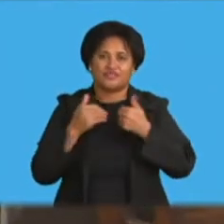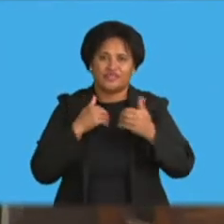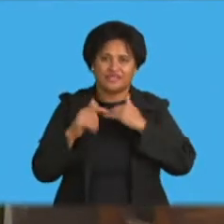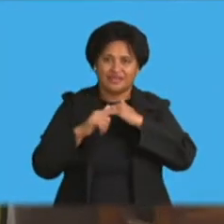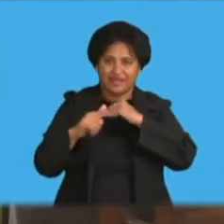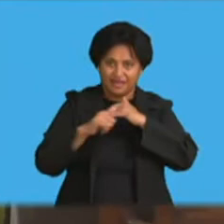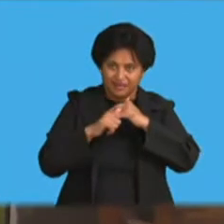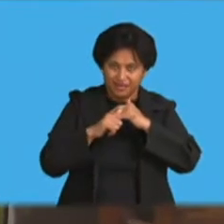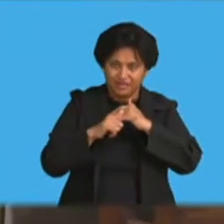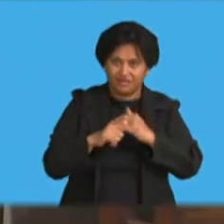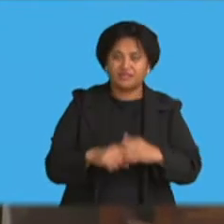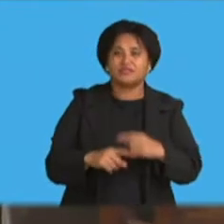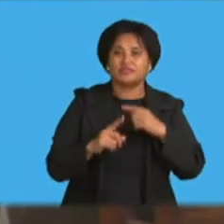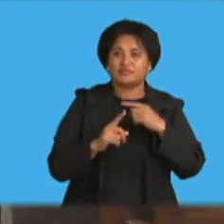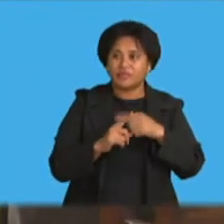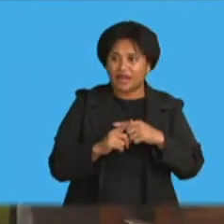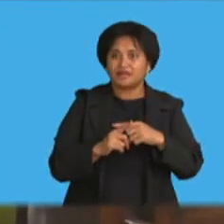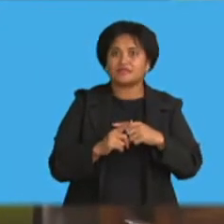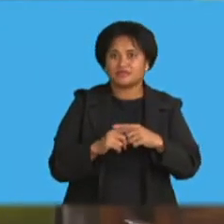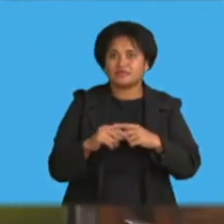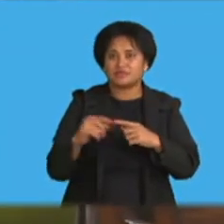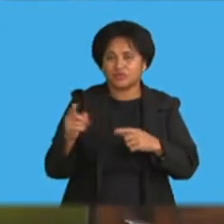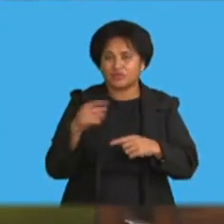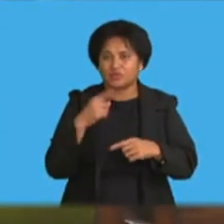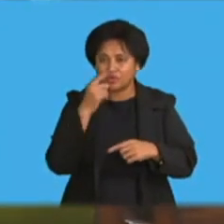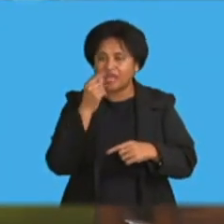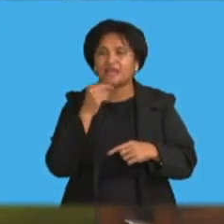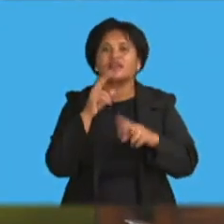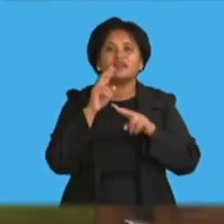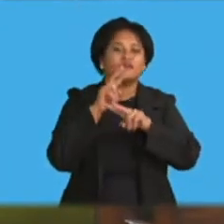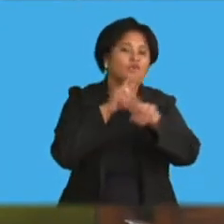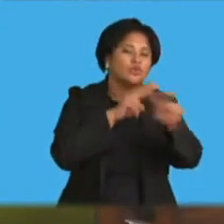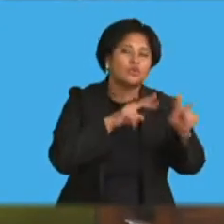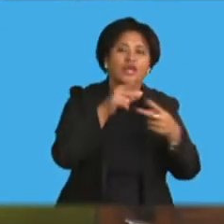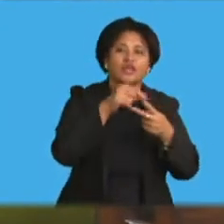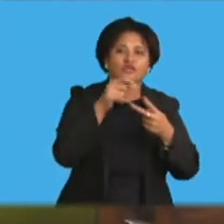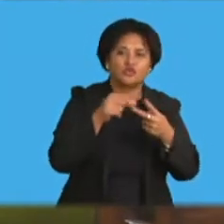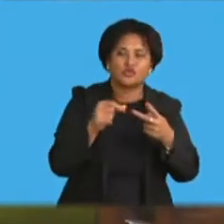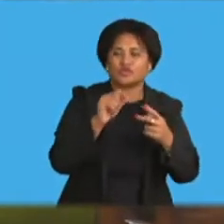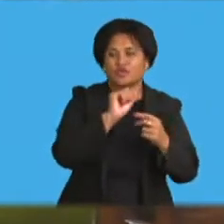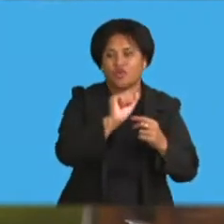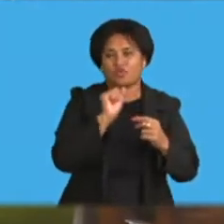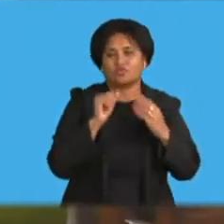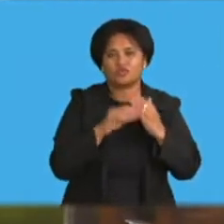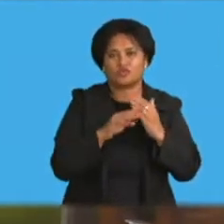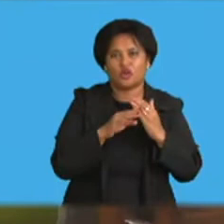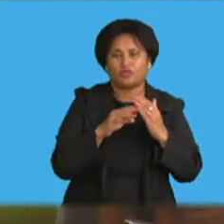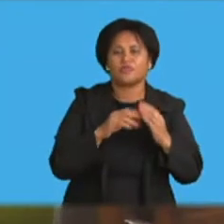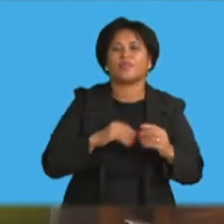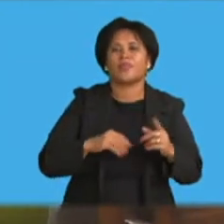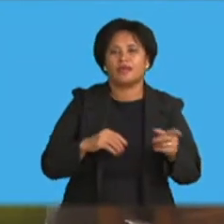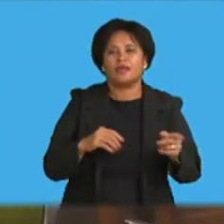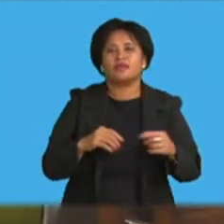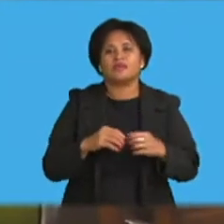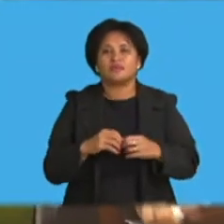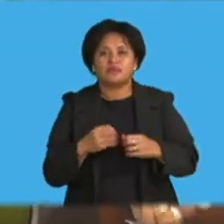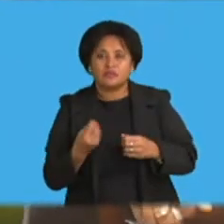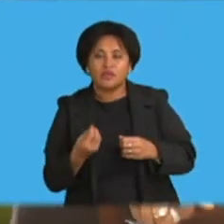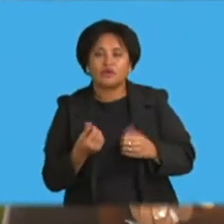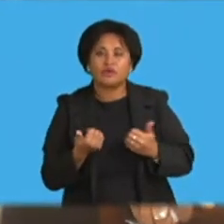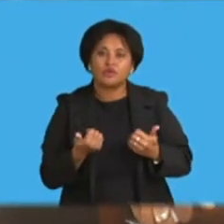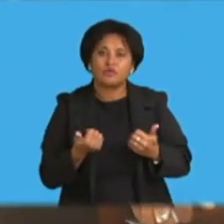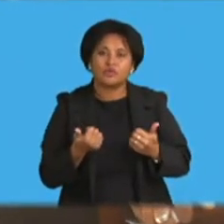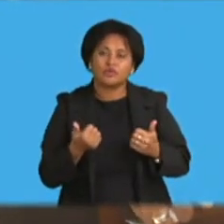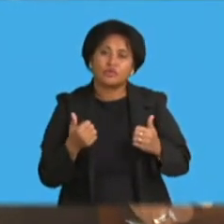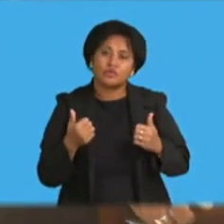and of course get a tie-in in respect of what are the job requirements in the employment market. We are rightly proud of Fiji's 8 years